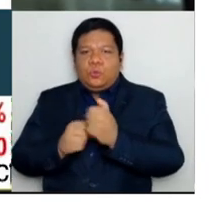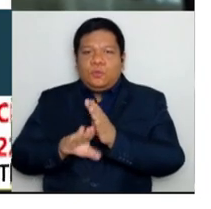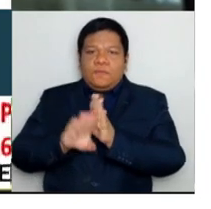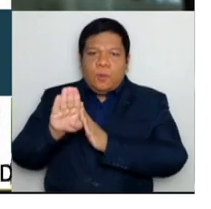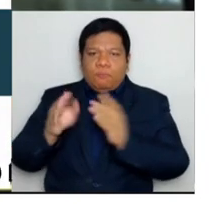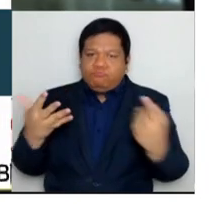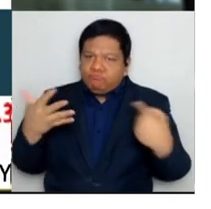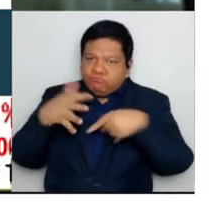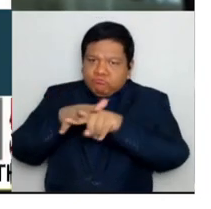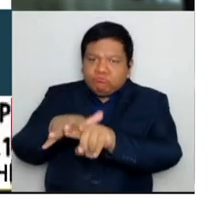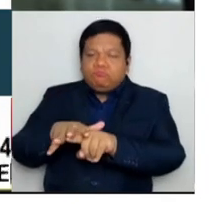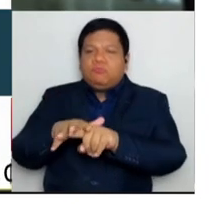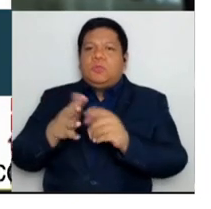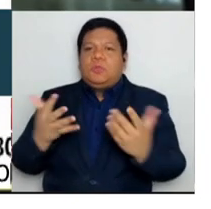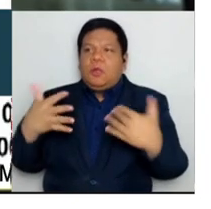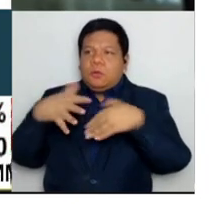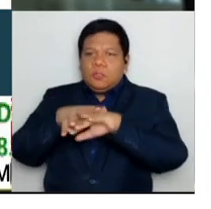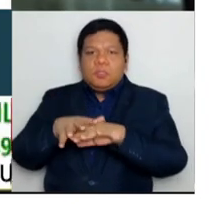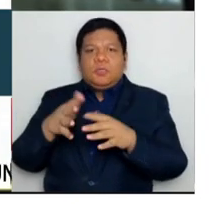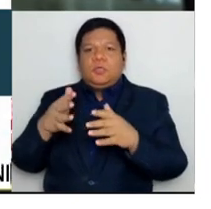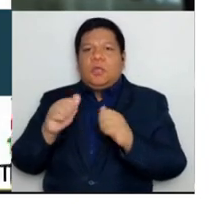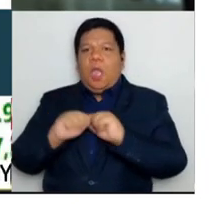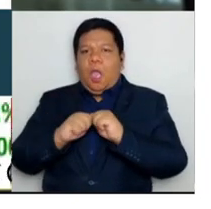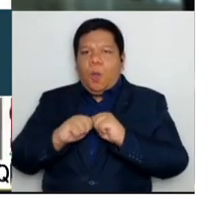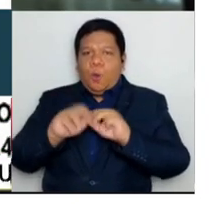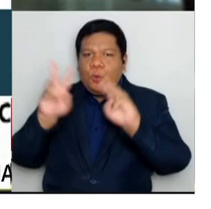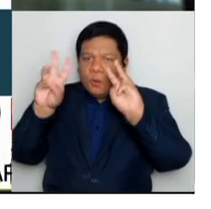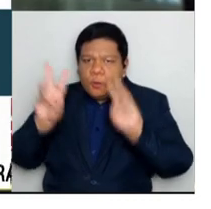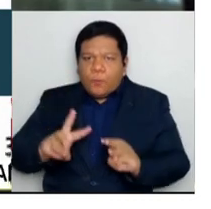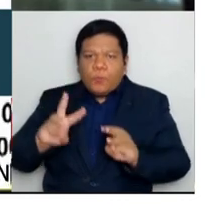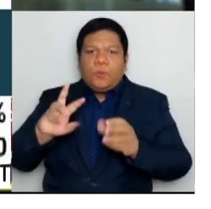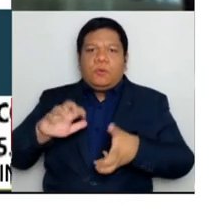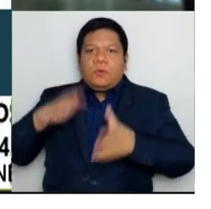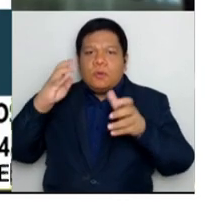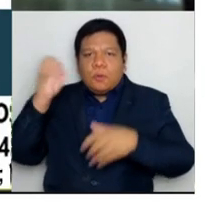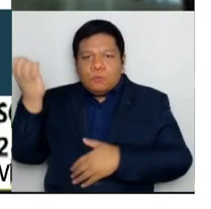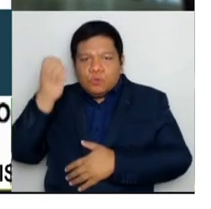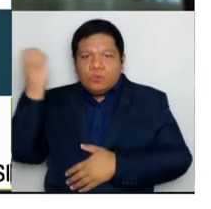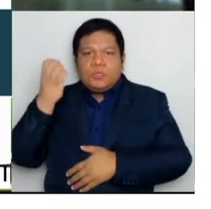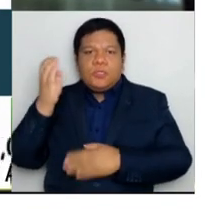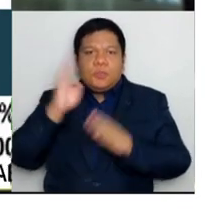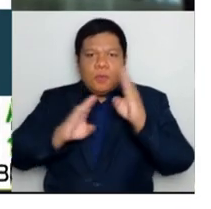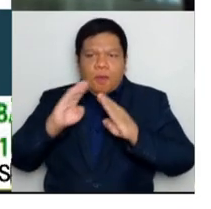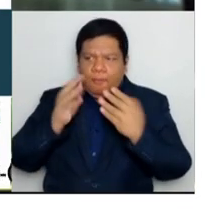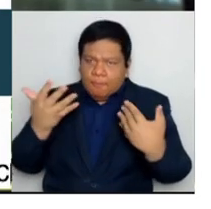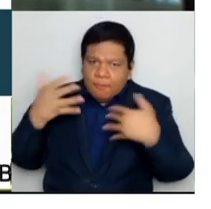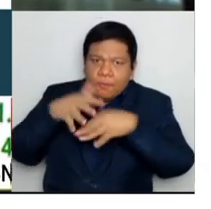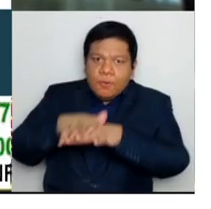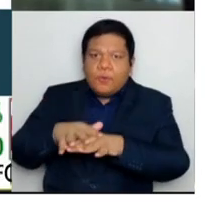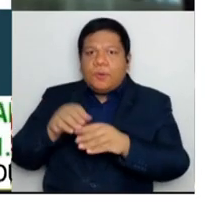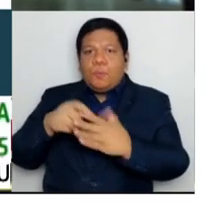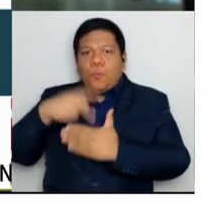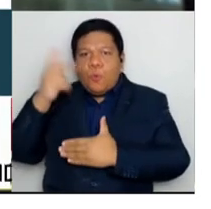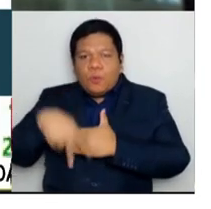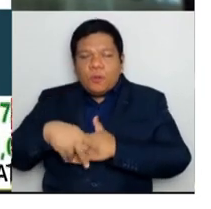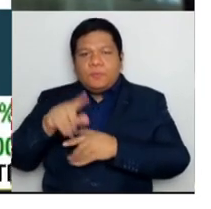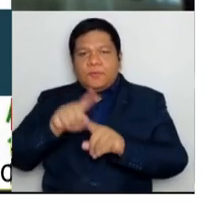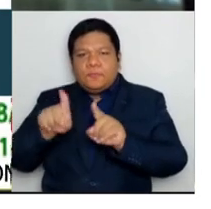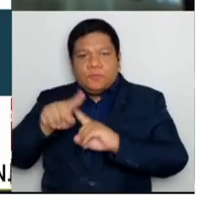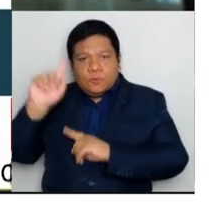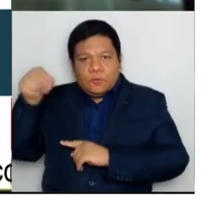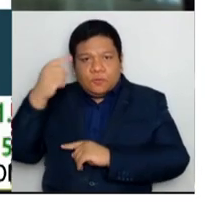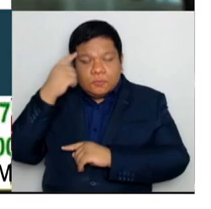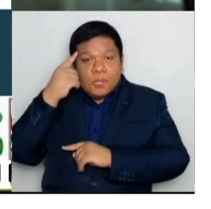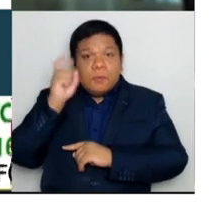ang climate emergency at crisis at dapat maintindihan, maramdaman ng